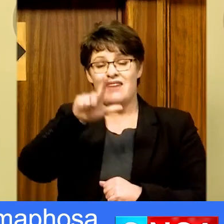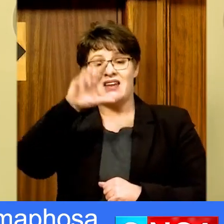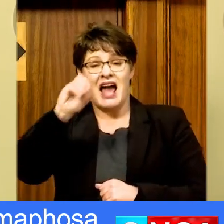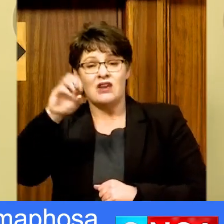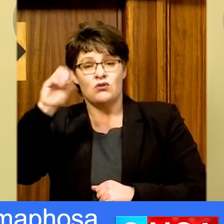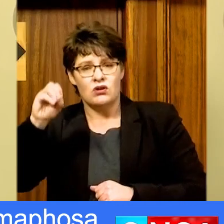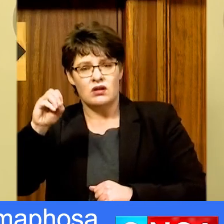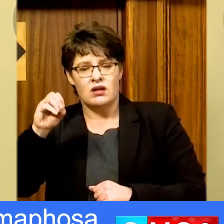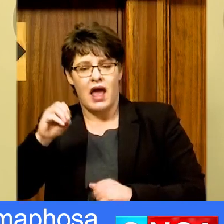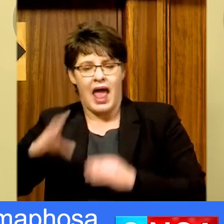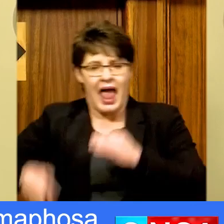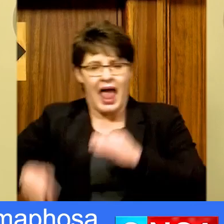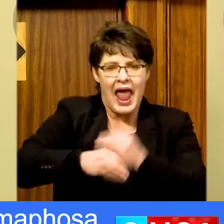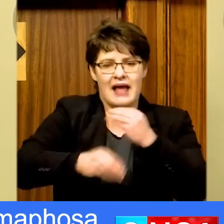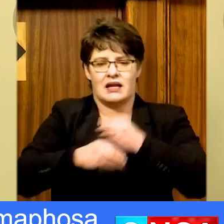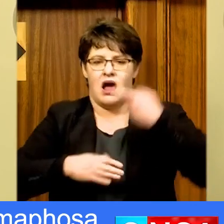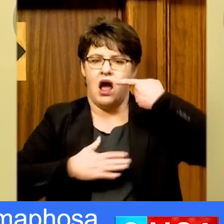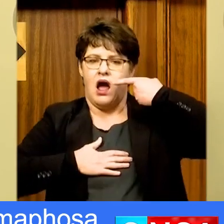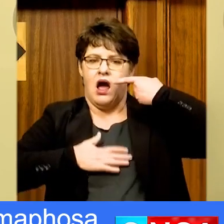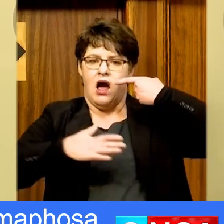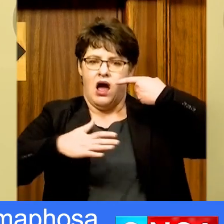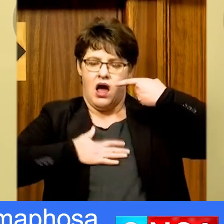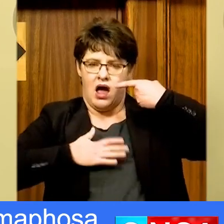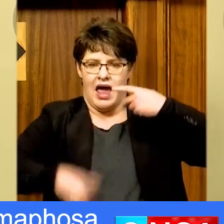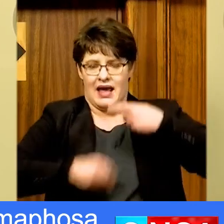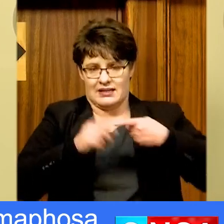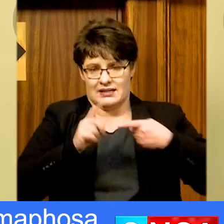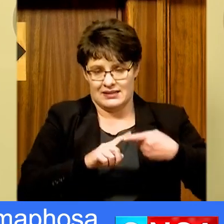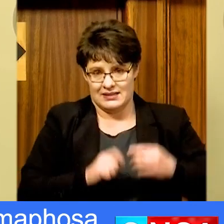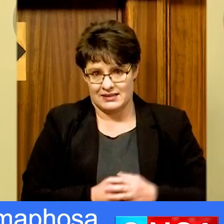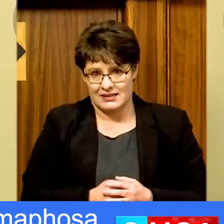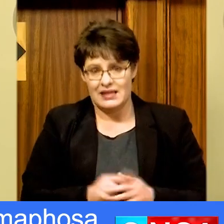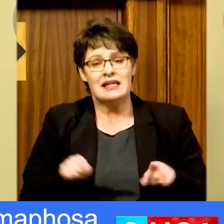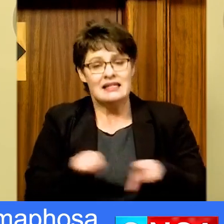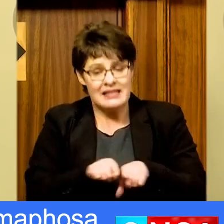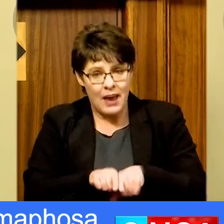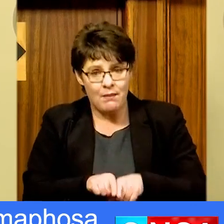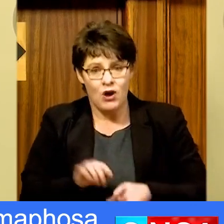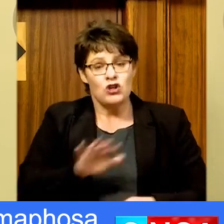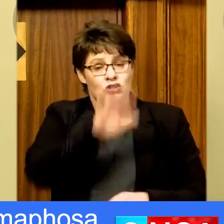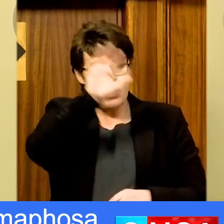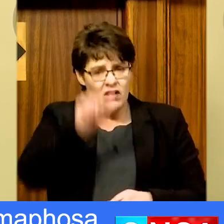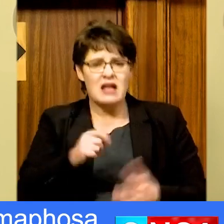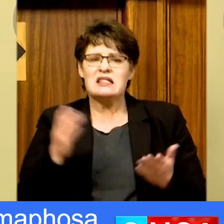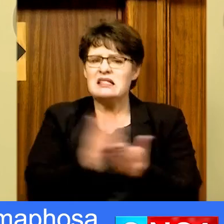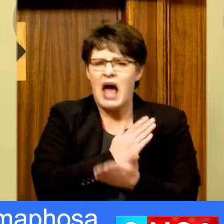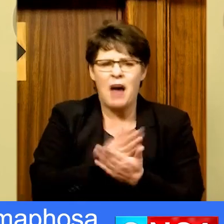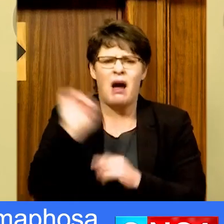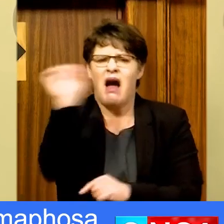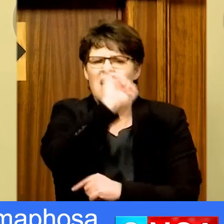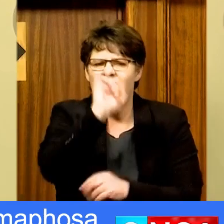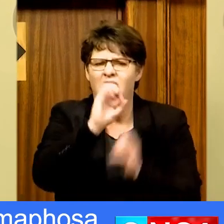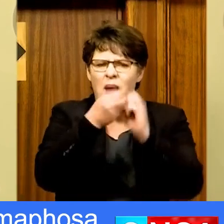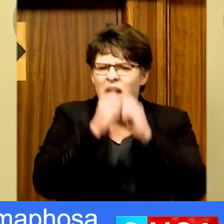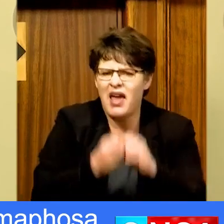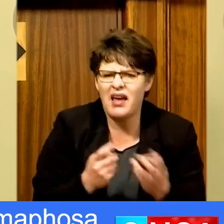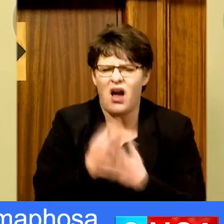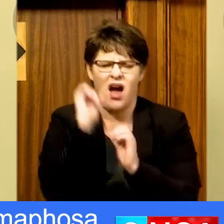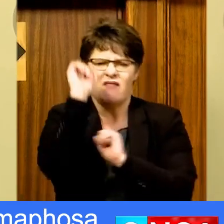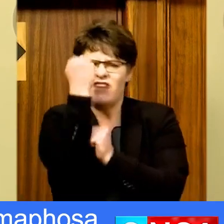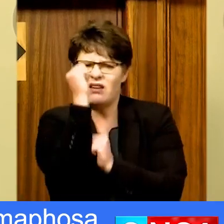additional ventilators, and companies in South Africa, some are automakers, some are